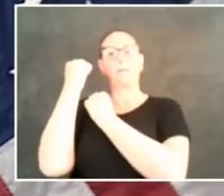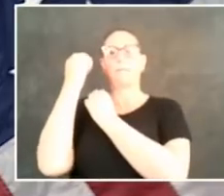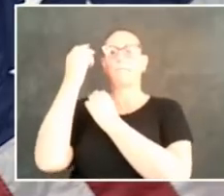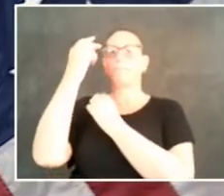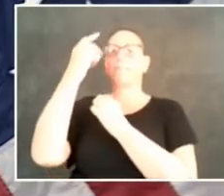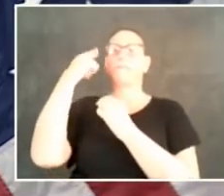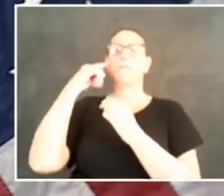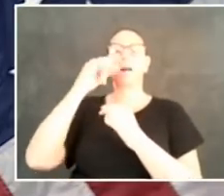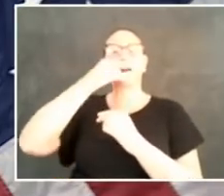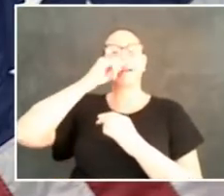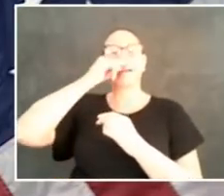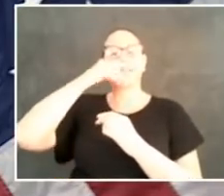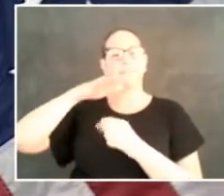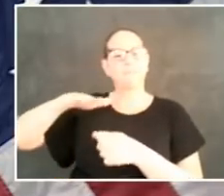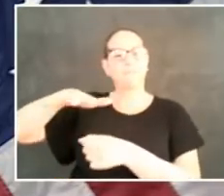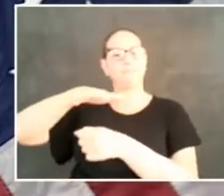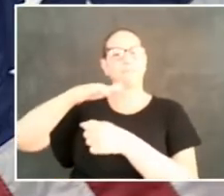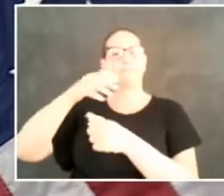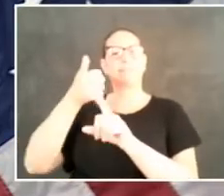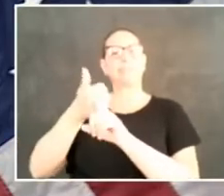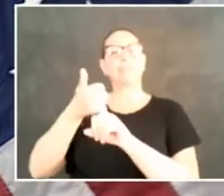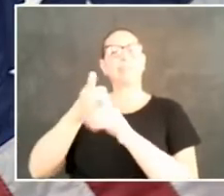crowd, and the officers seemed to have the street